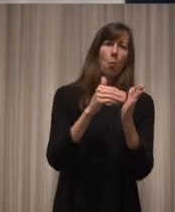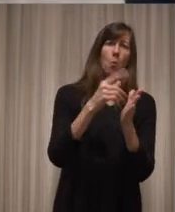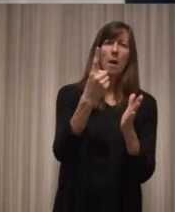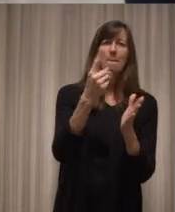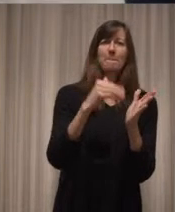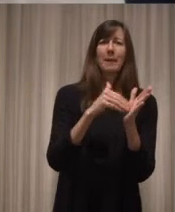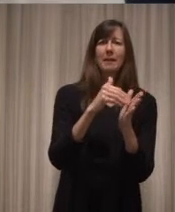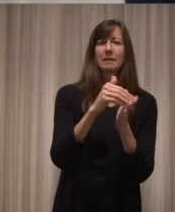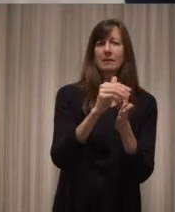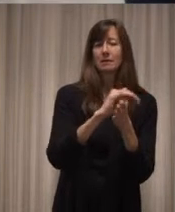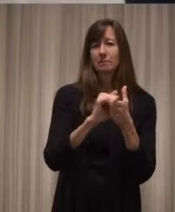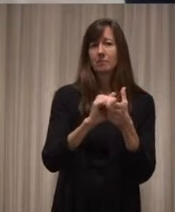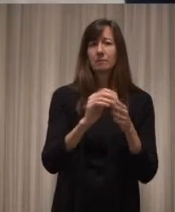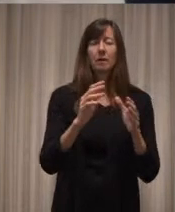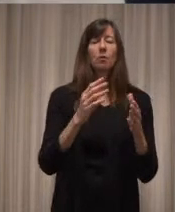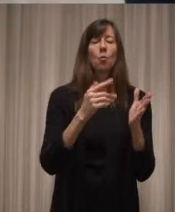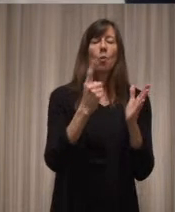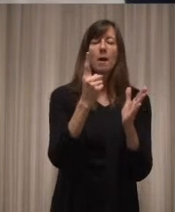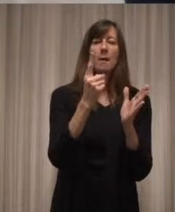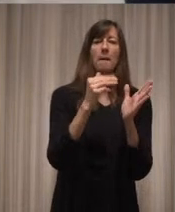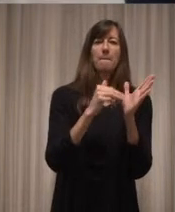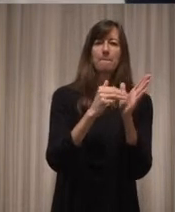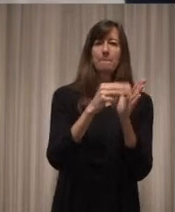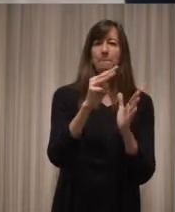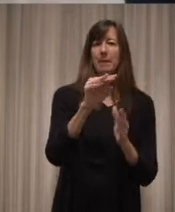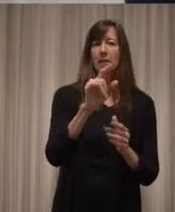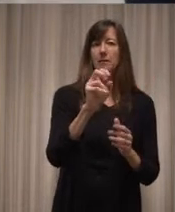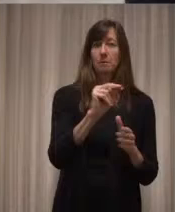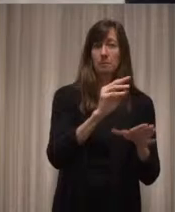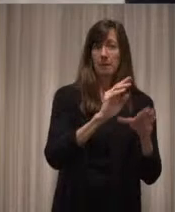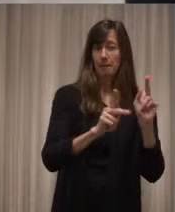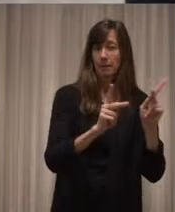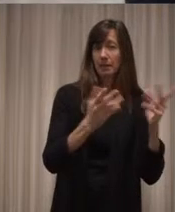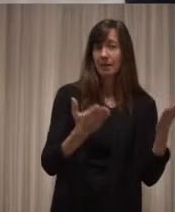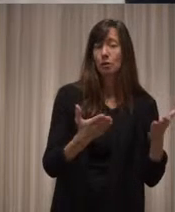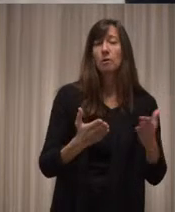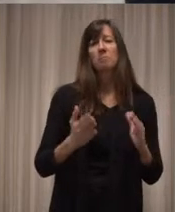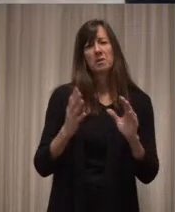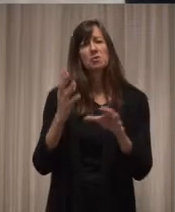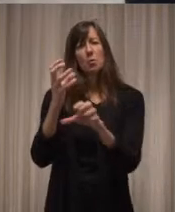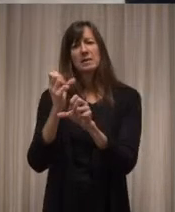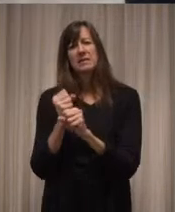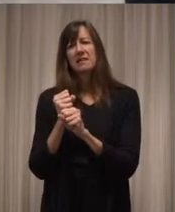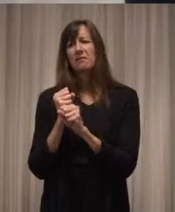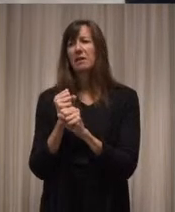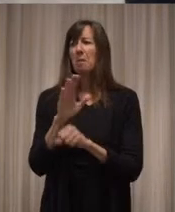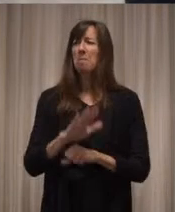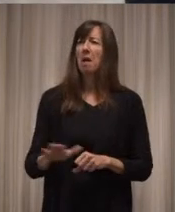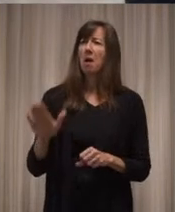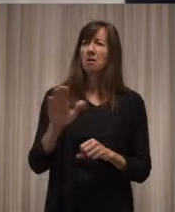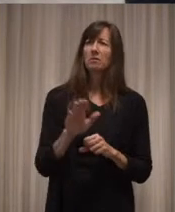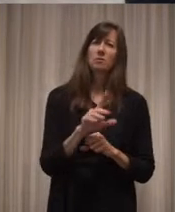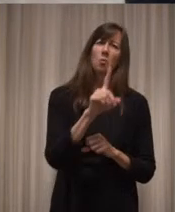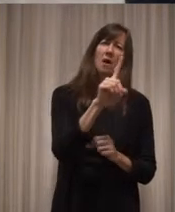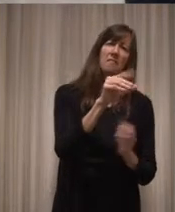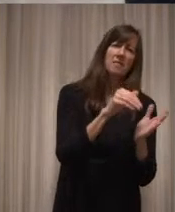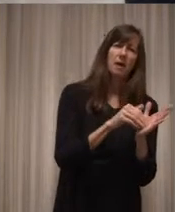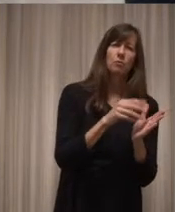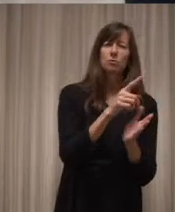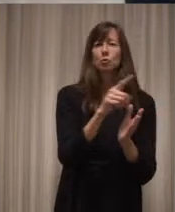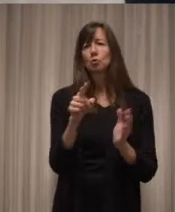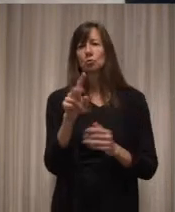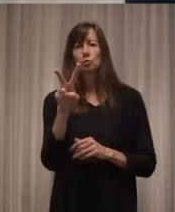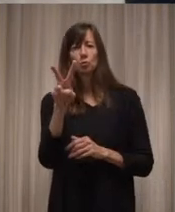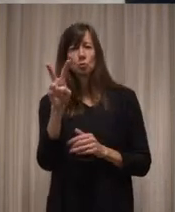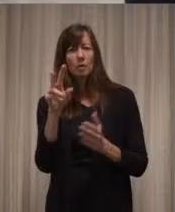receiving about 1,000 to 2,000 of those doses of those vaccines. They will